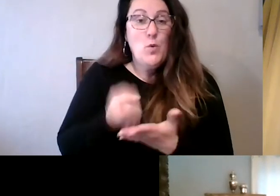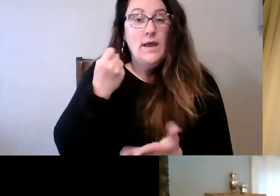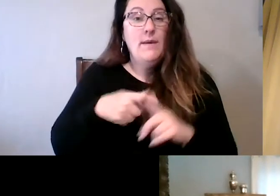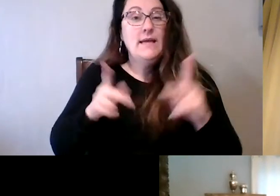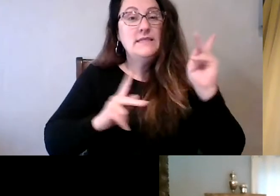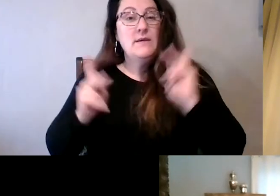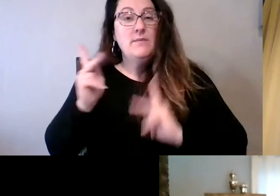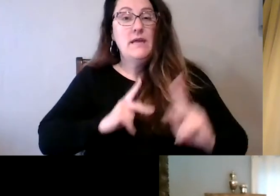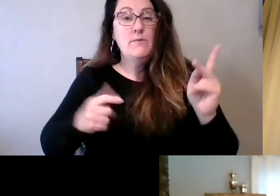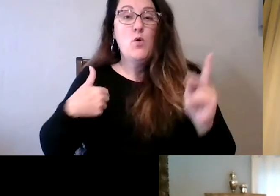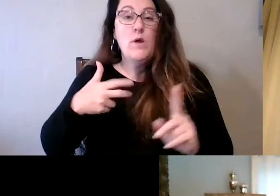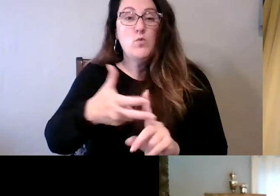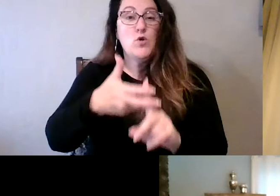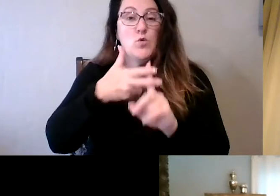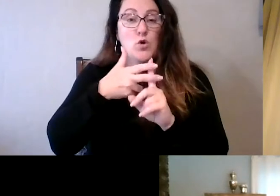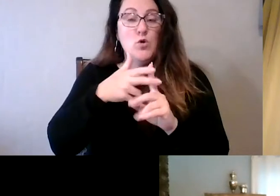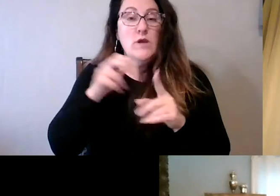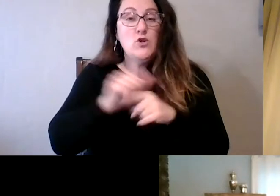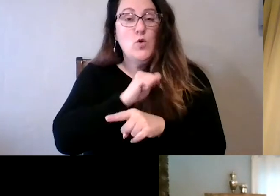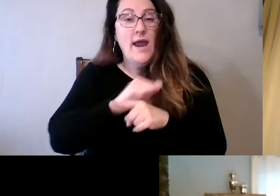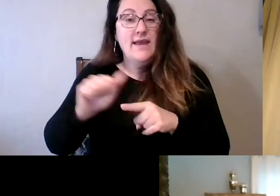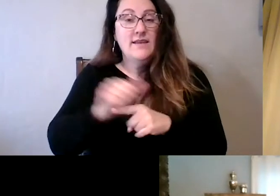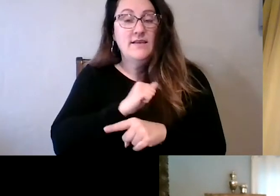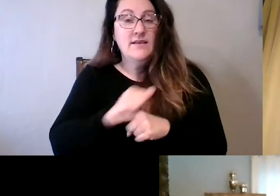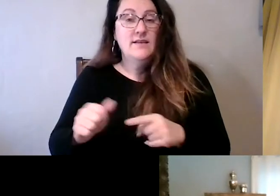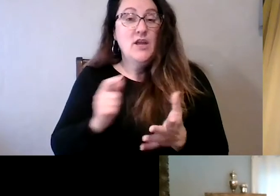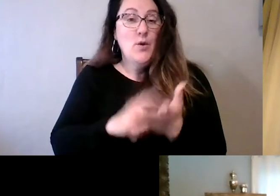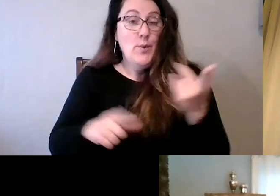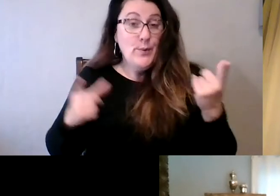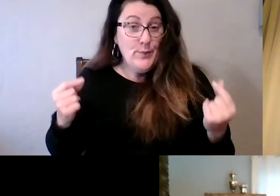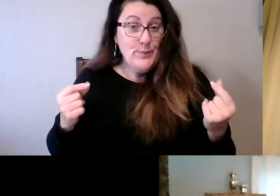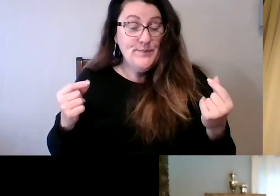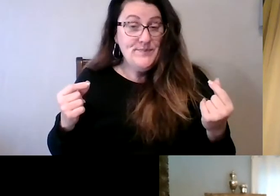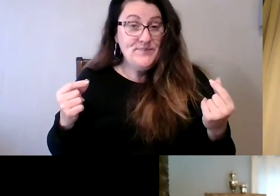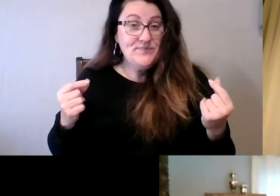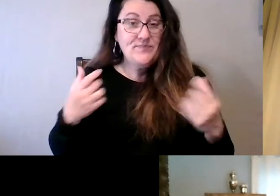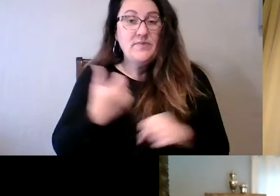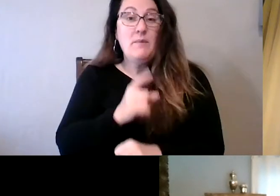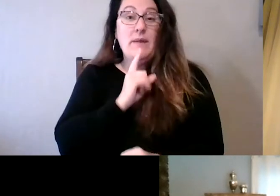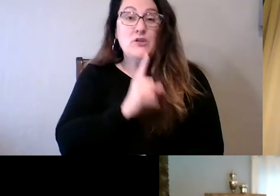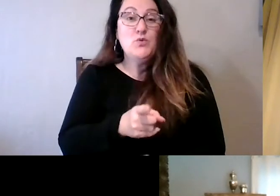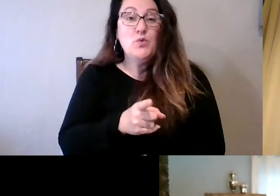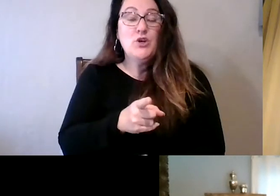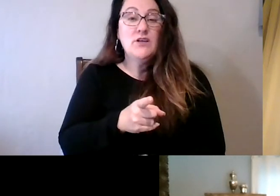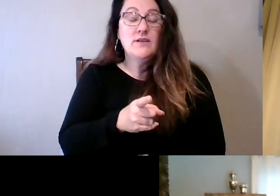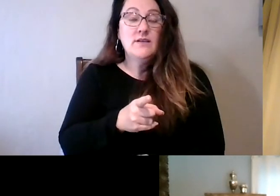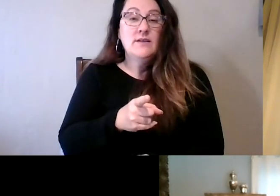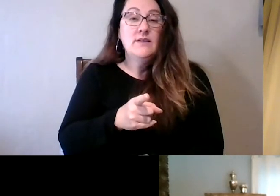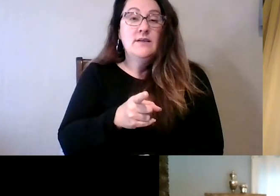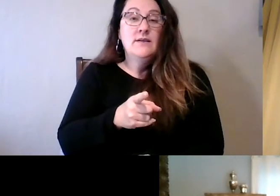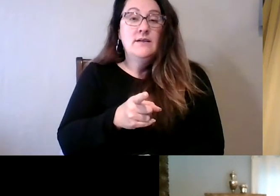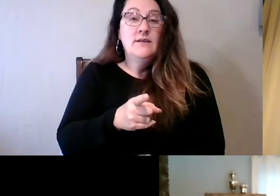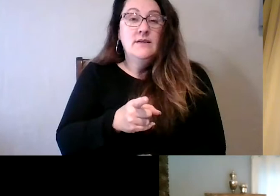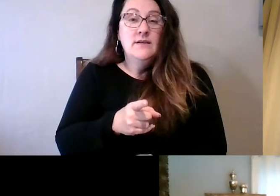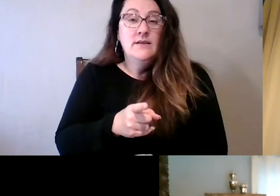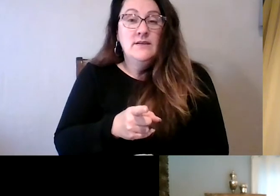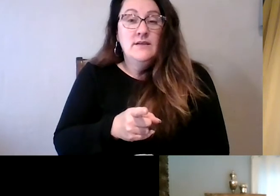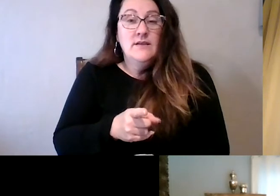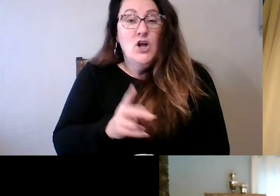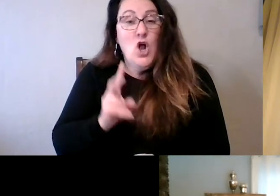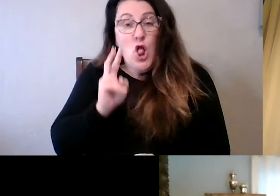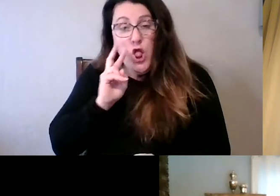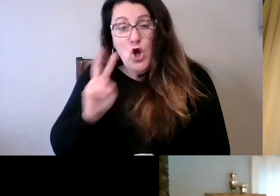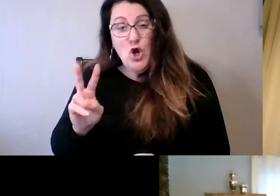people that we've recruited, trained, and then what we do is make sure that you know, we are looking at